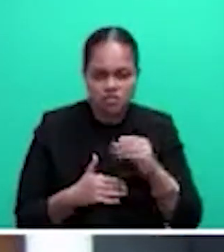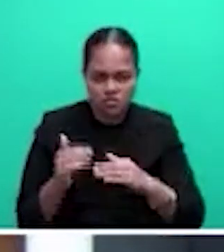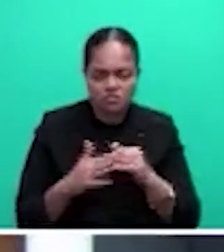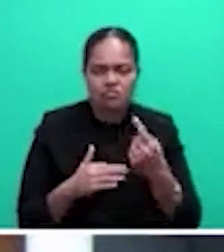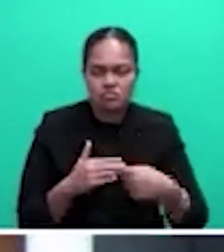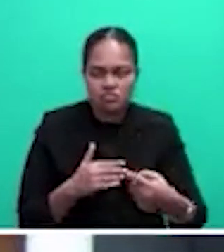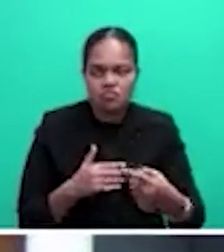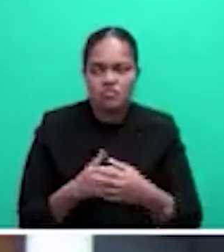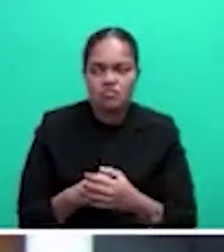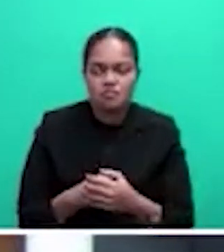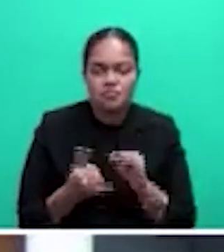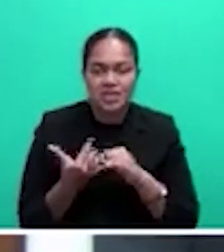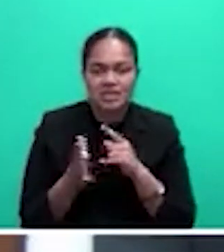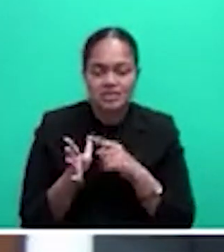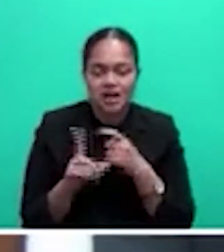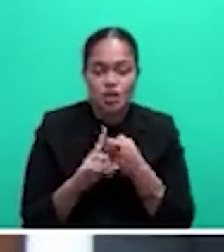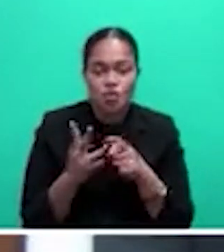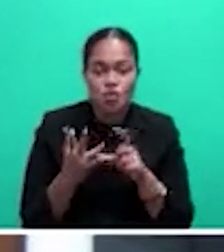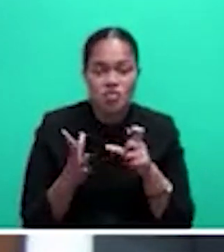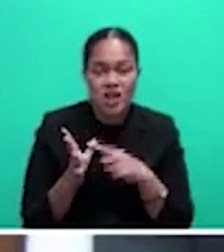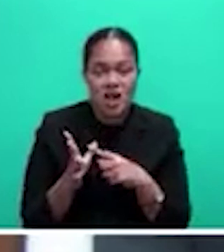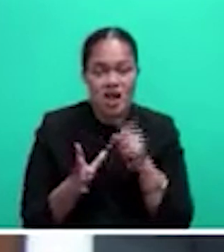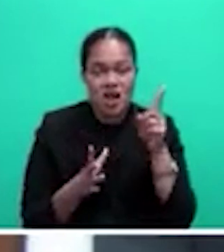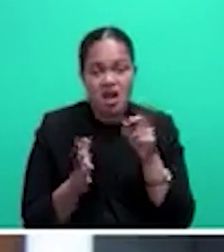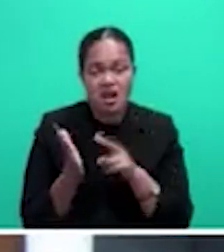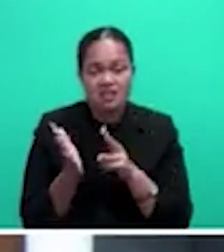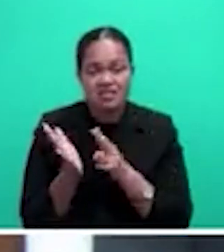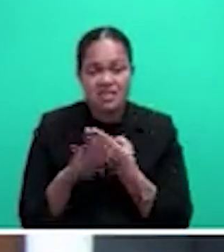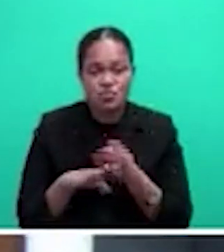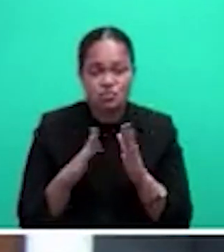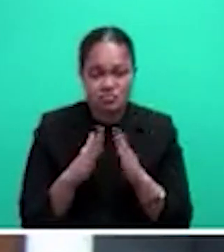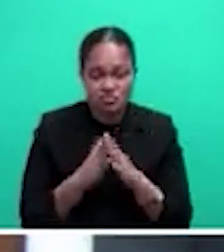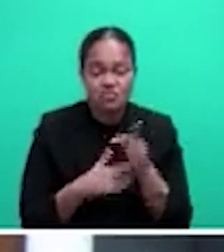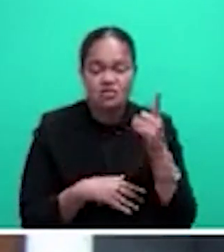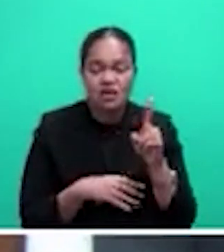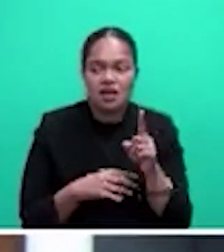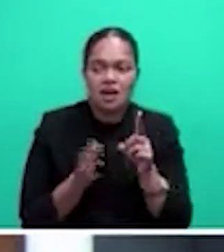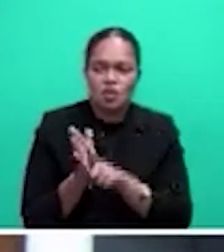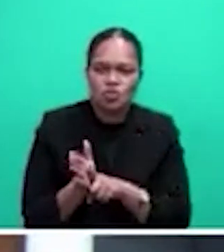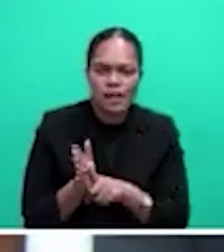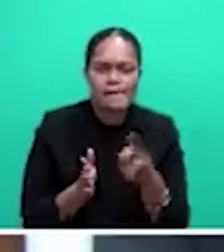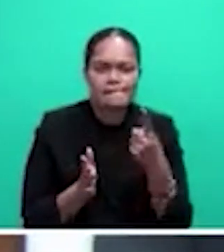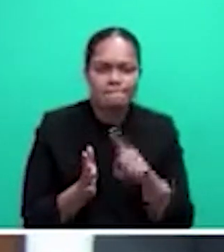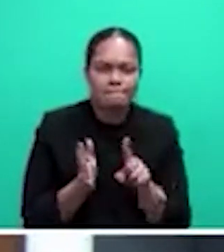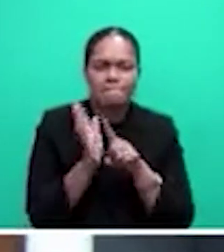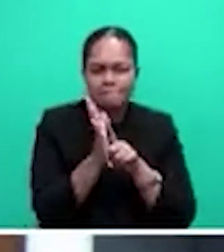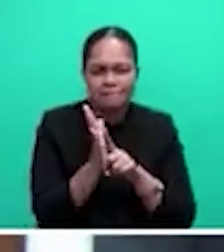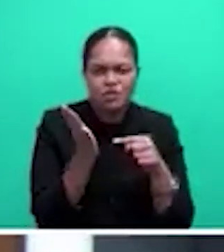are in Sakwada Nesinu, Tavela 90, Field 4 in Lotoka, and Torre in Lotoka, with a total